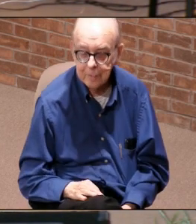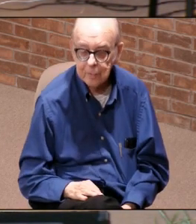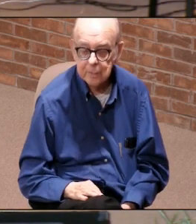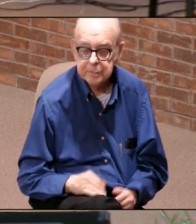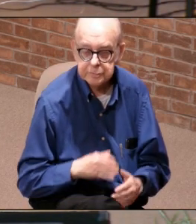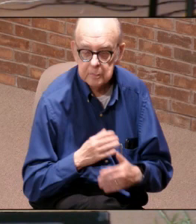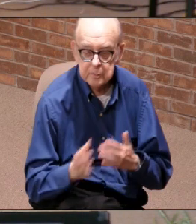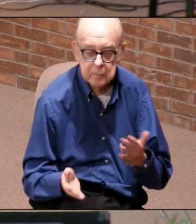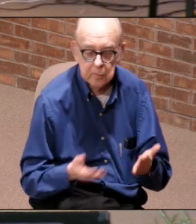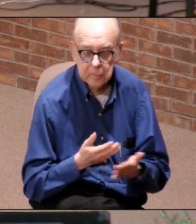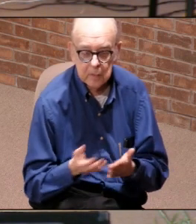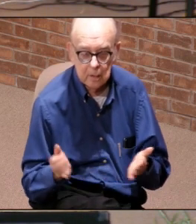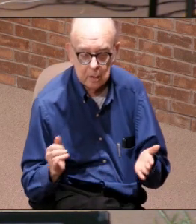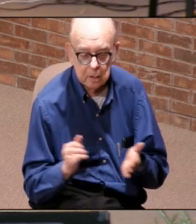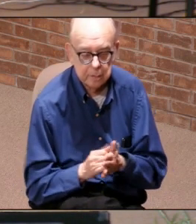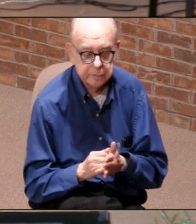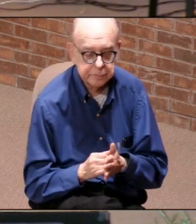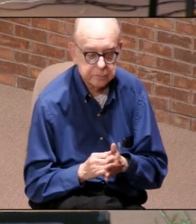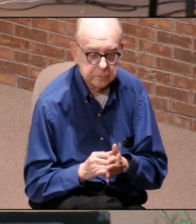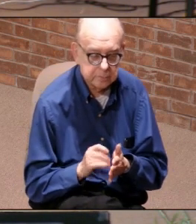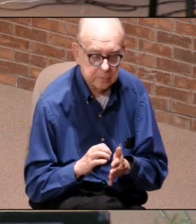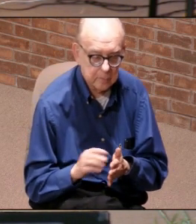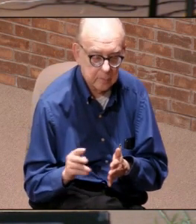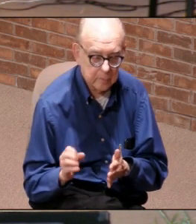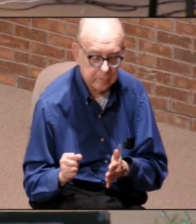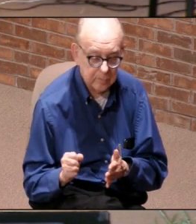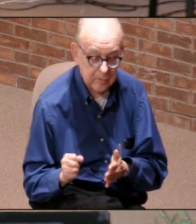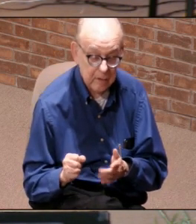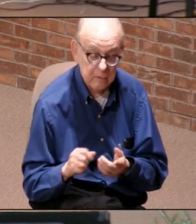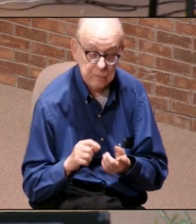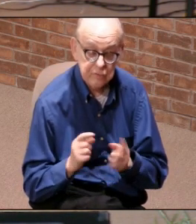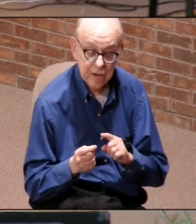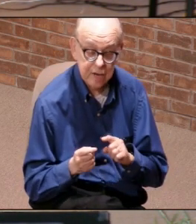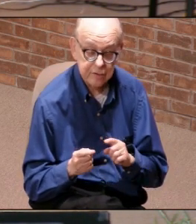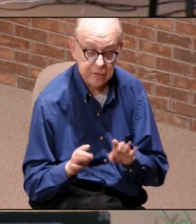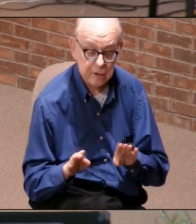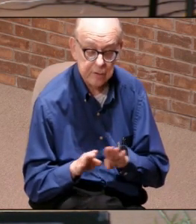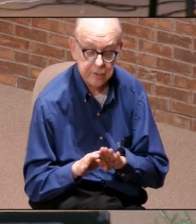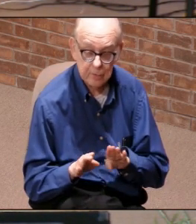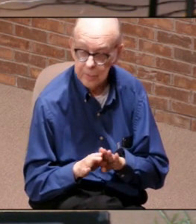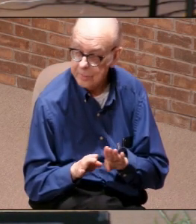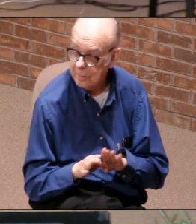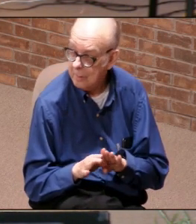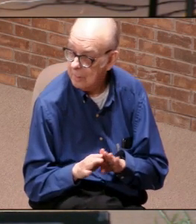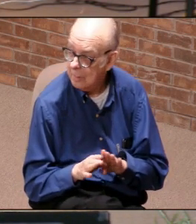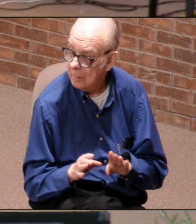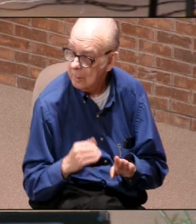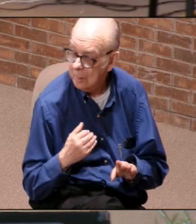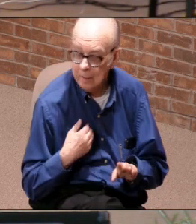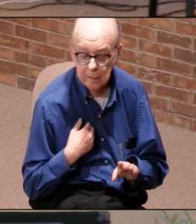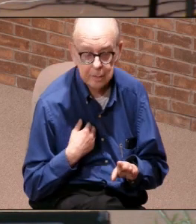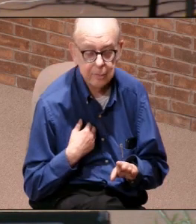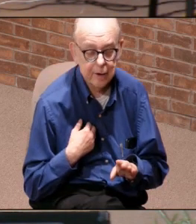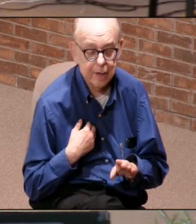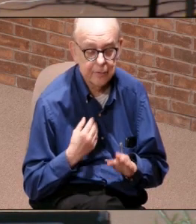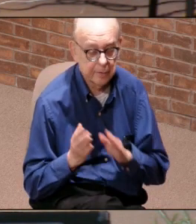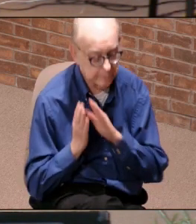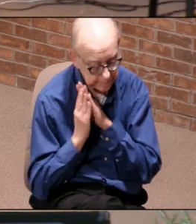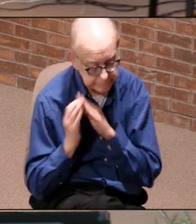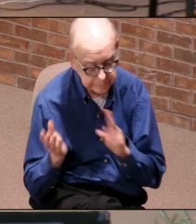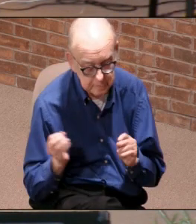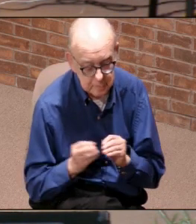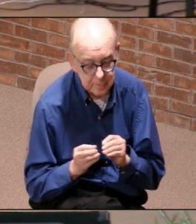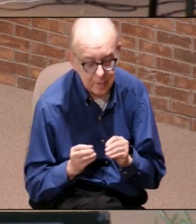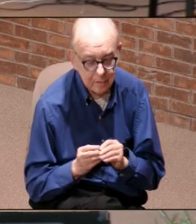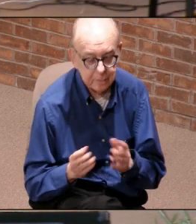And the next thing you know, the locks on the doors have been changed. And you don't have a bed no more. I hope you